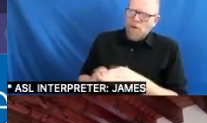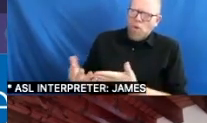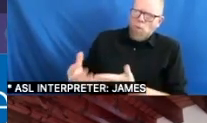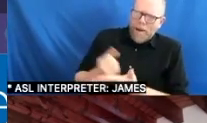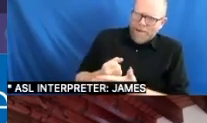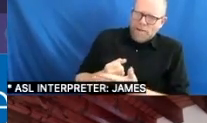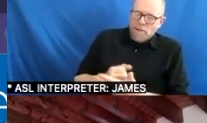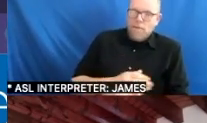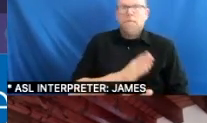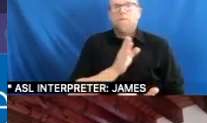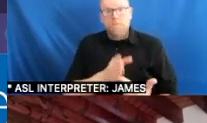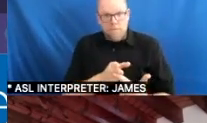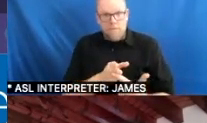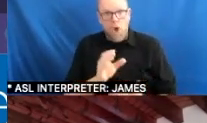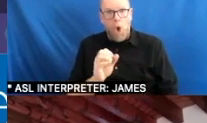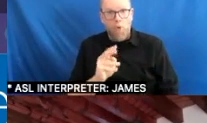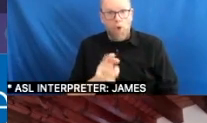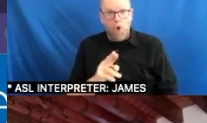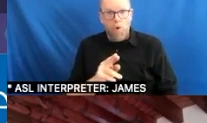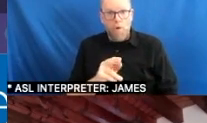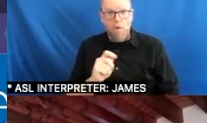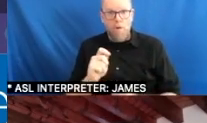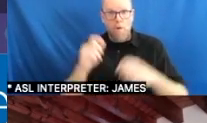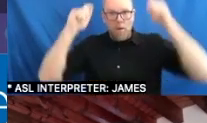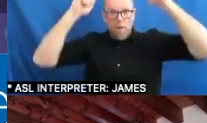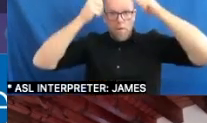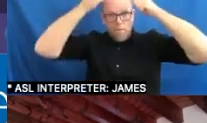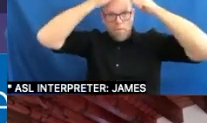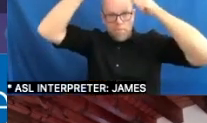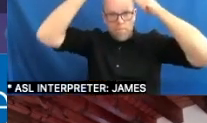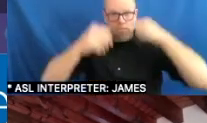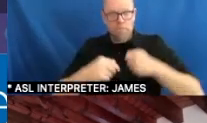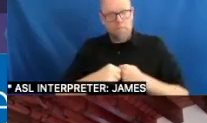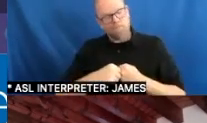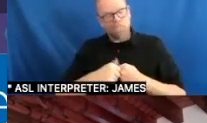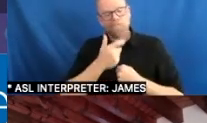But the owner is thinking with that owner mindset and thinking,